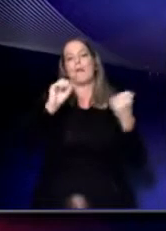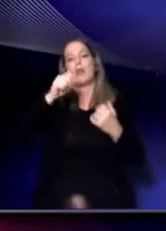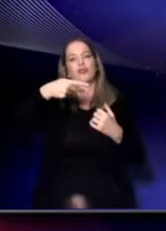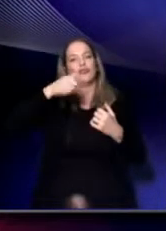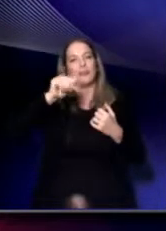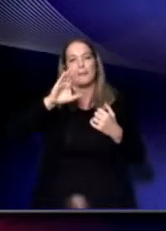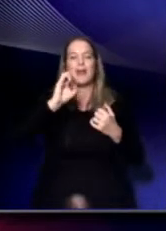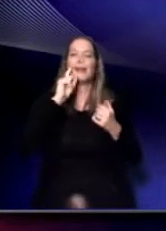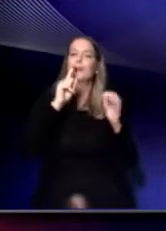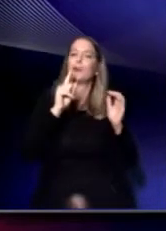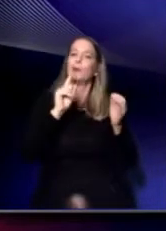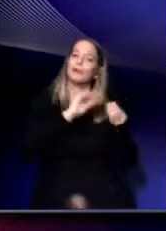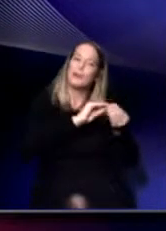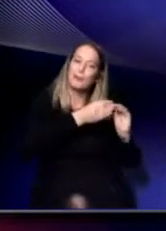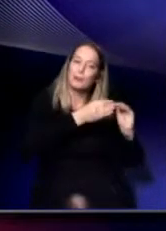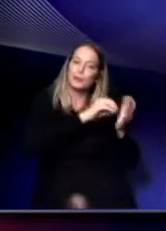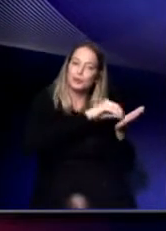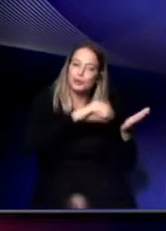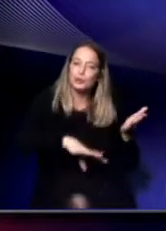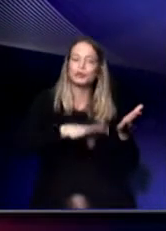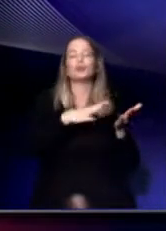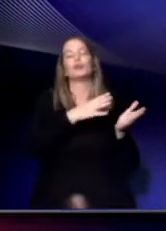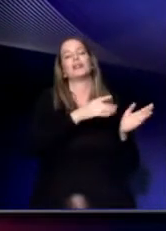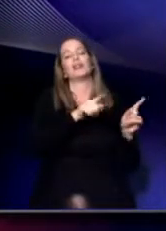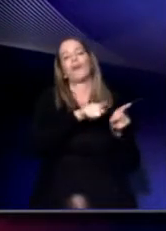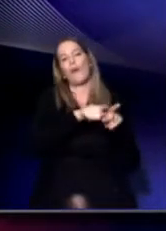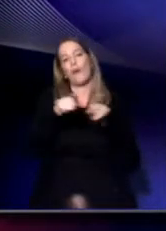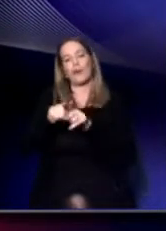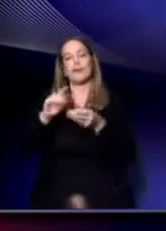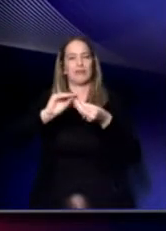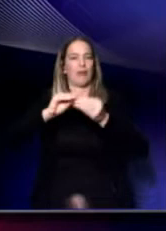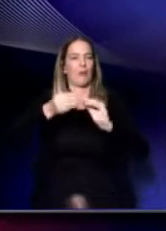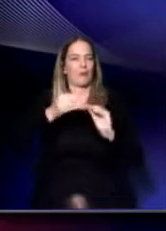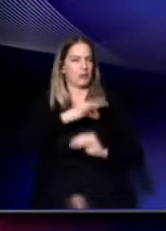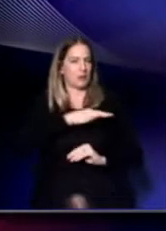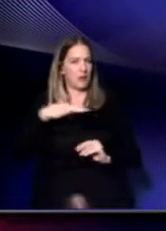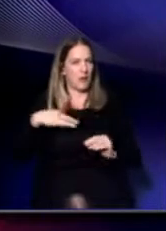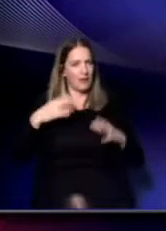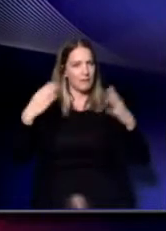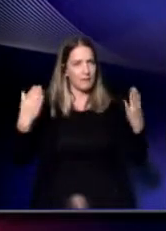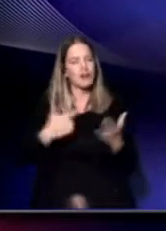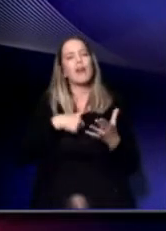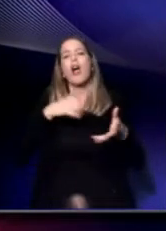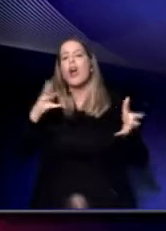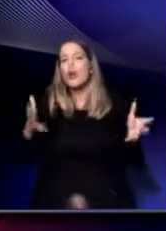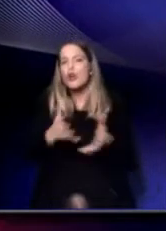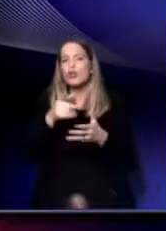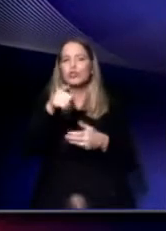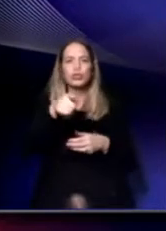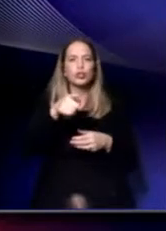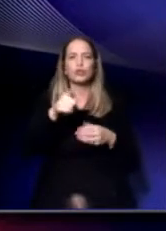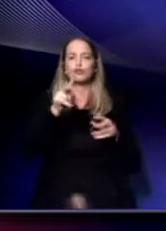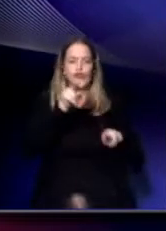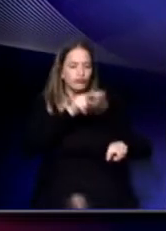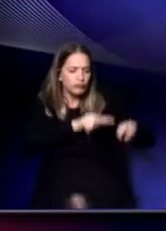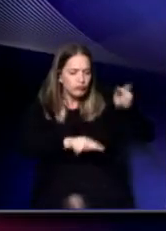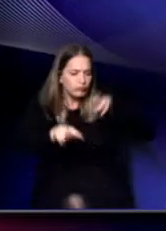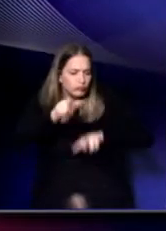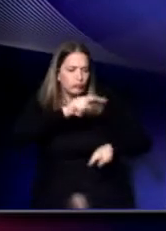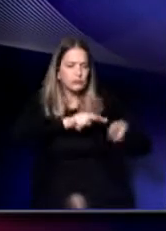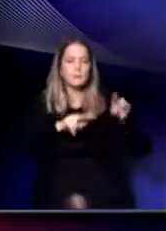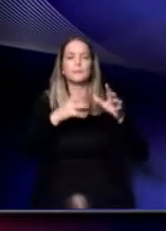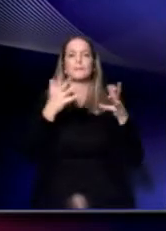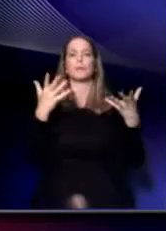students and the number of staff that we have here. So I encourage you to take some time to look at those